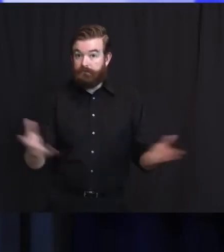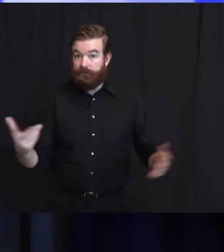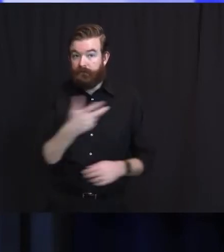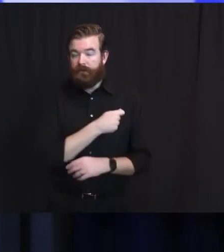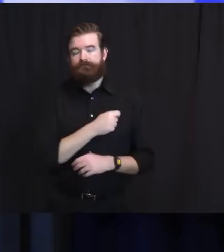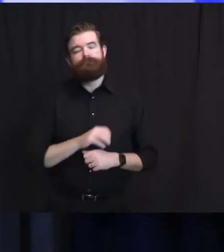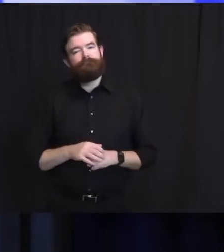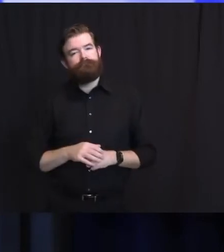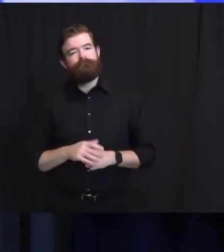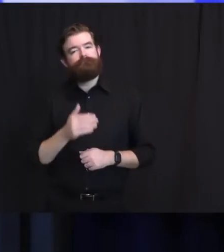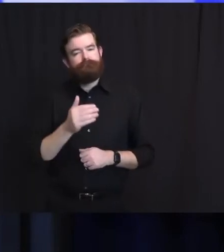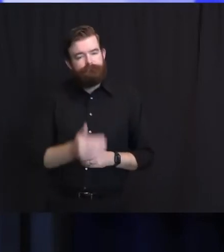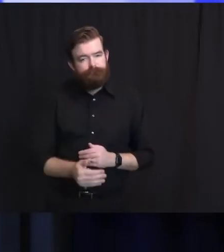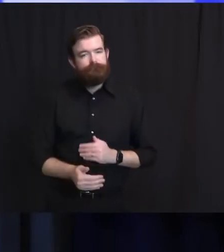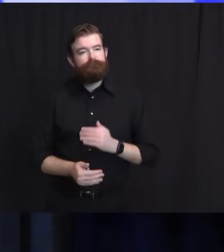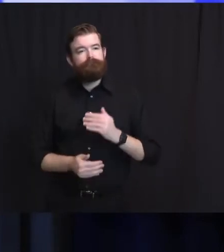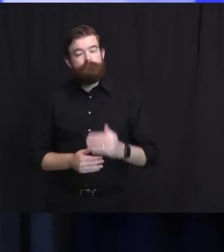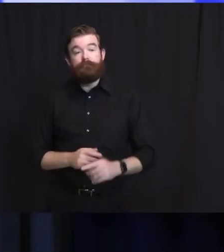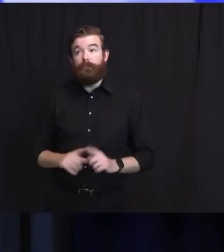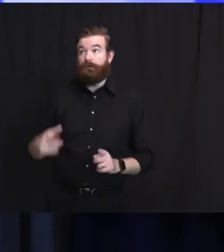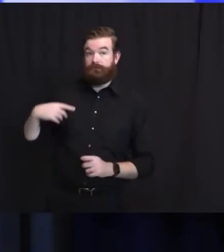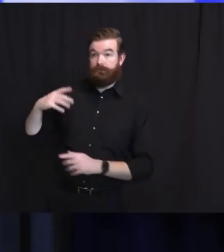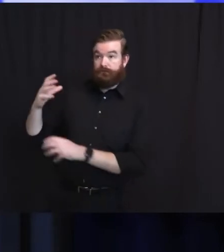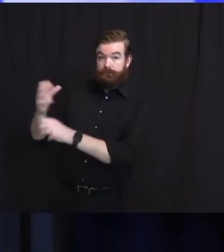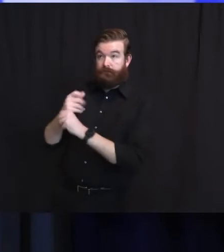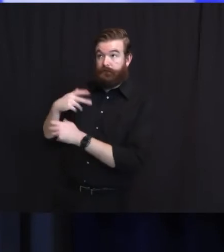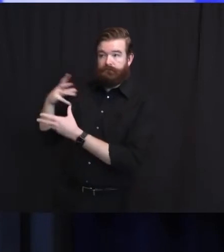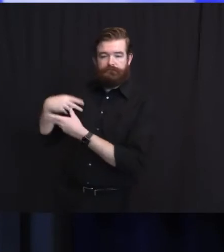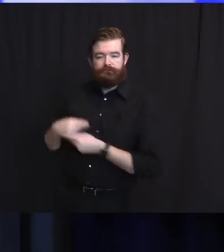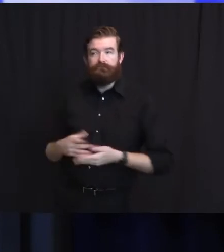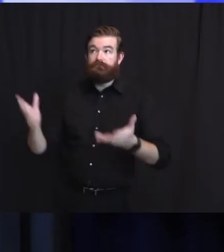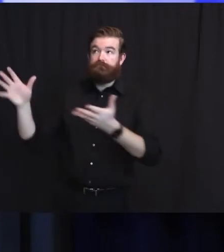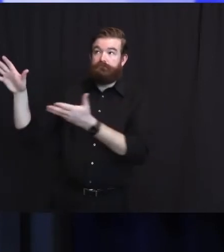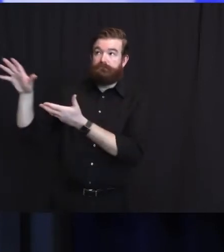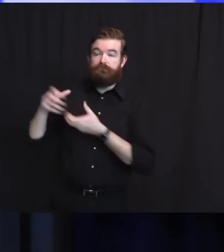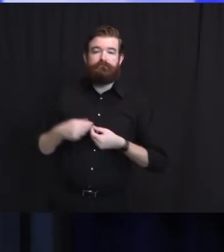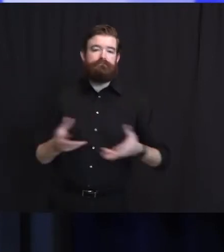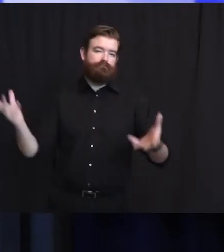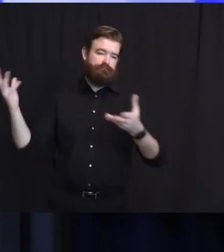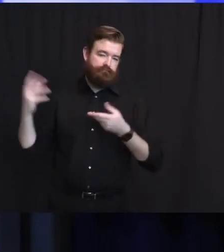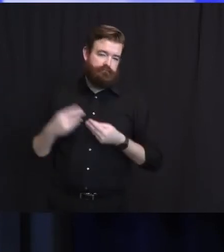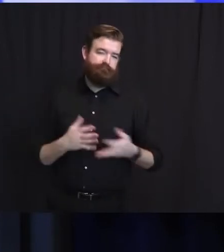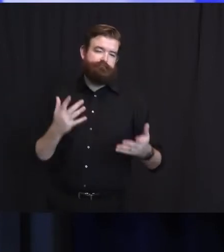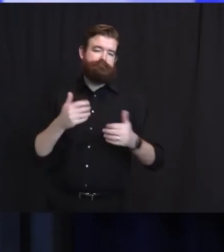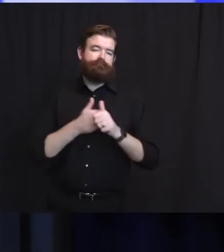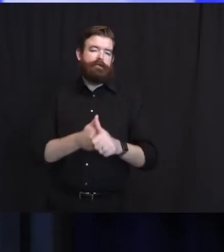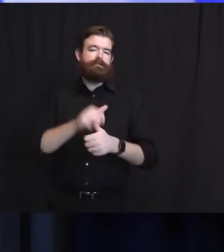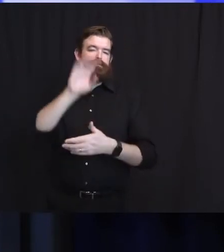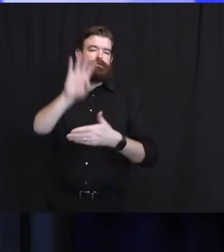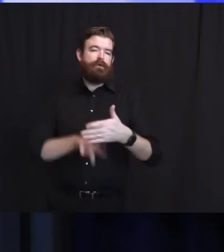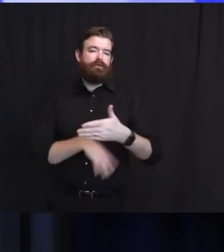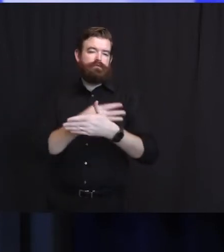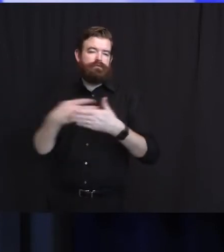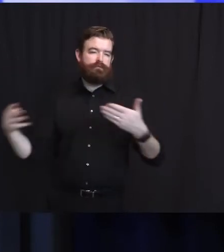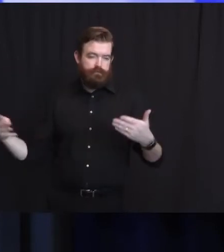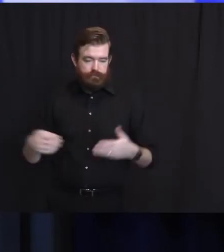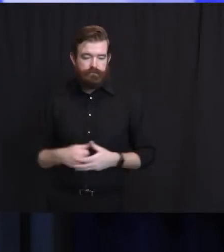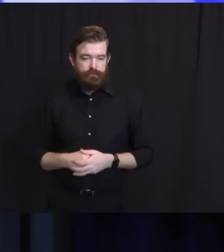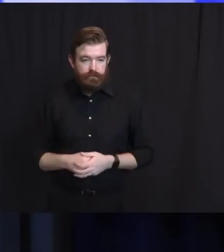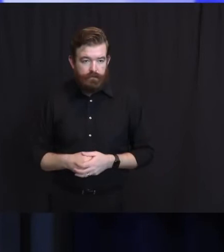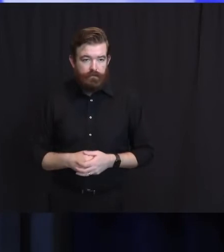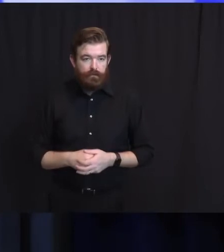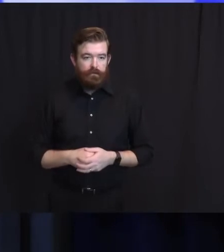vaccinations will be rolled out in an orderly manner, with vaccinations taking place at sites where the residents